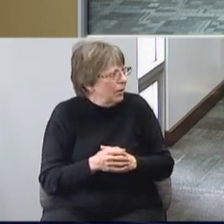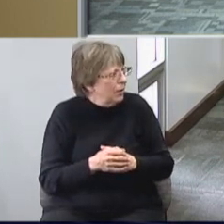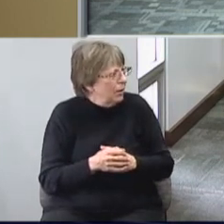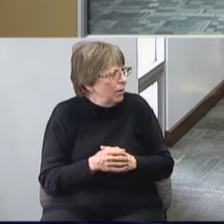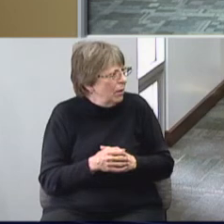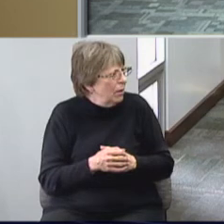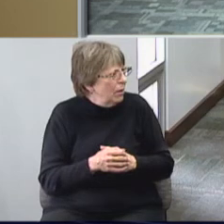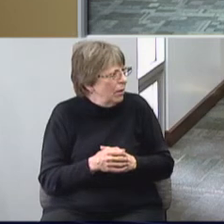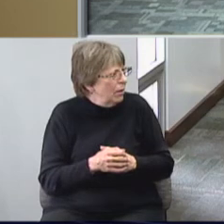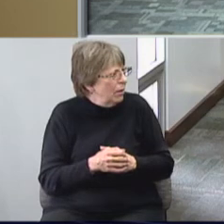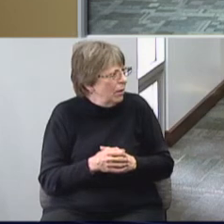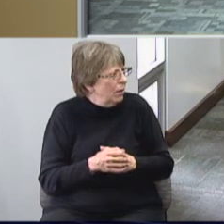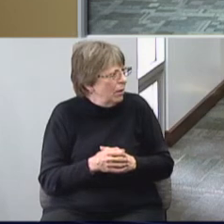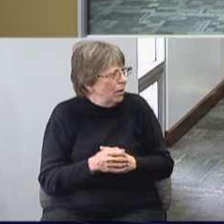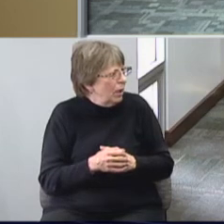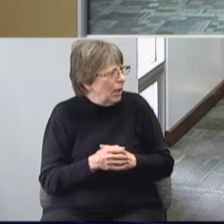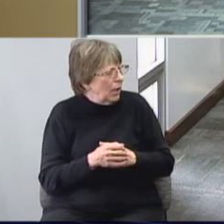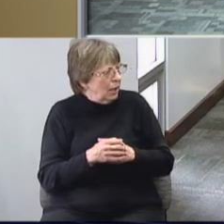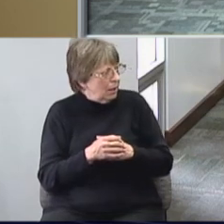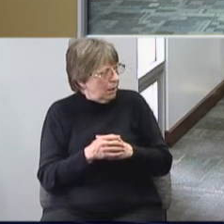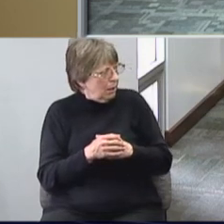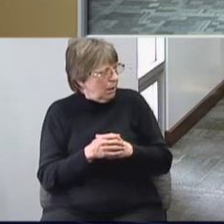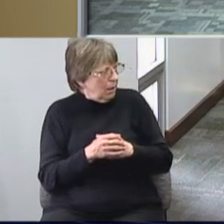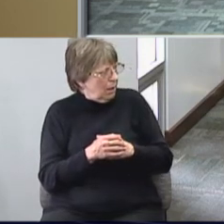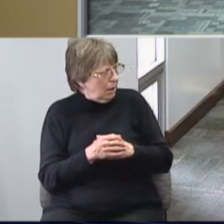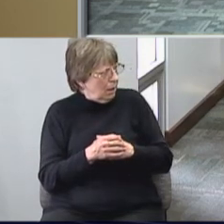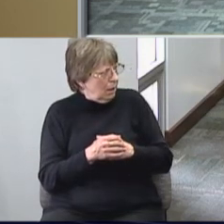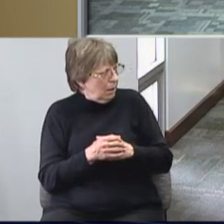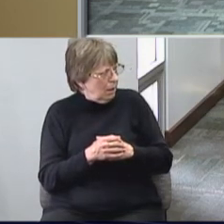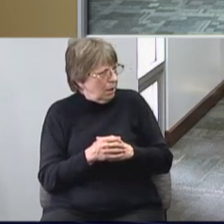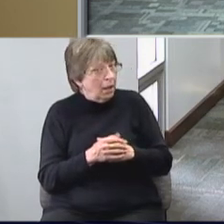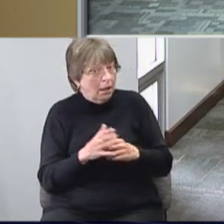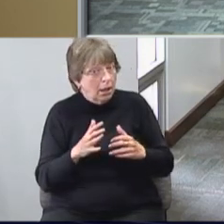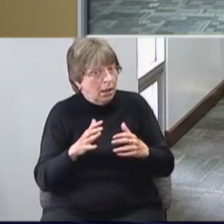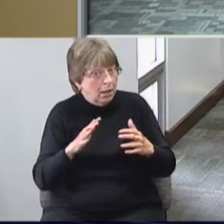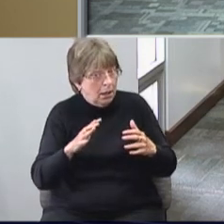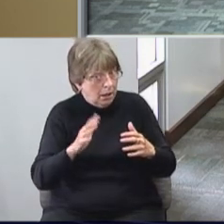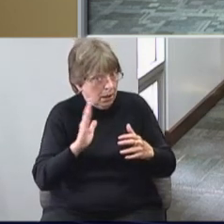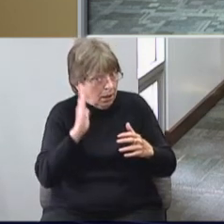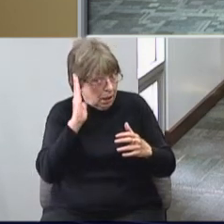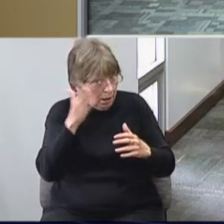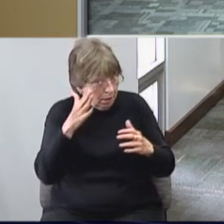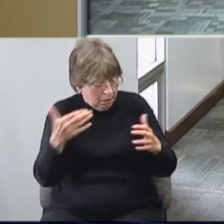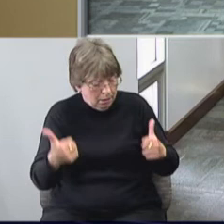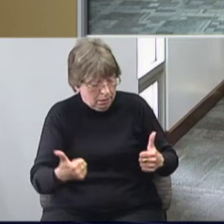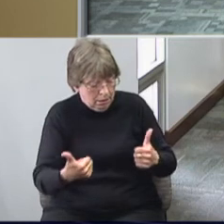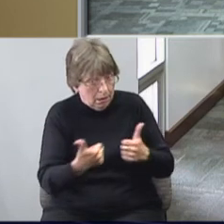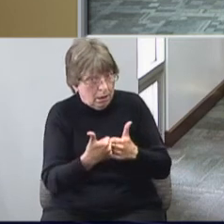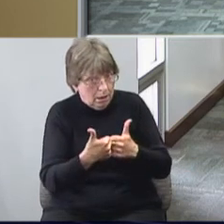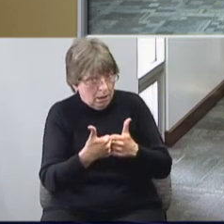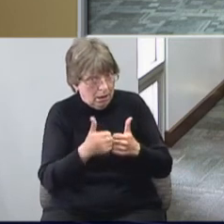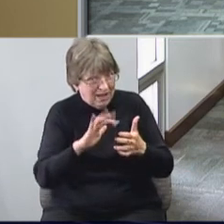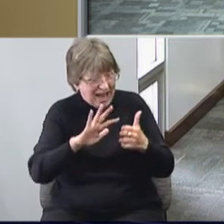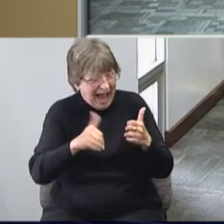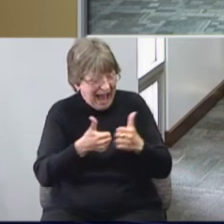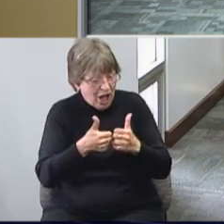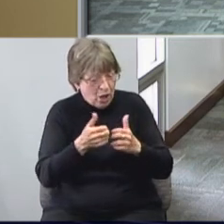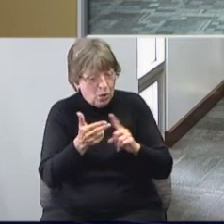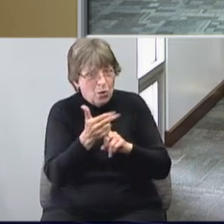We are planning. It's going to be a challenge because of how the hotel was